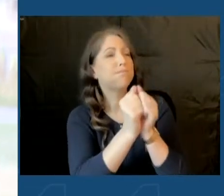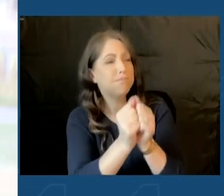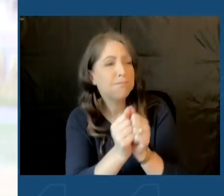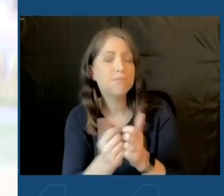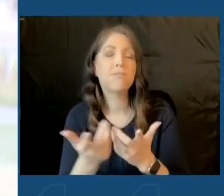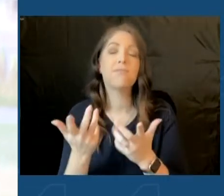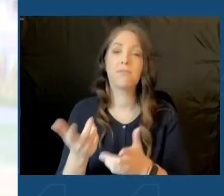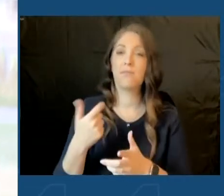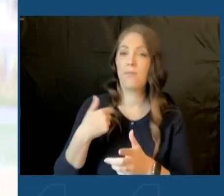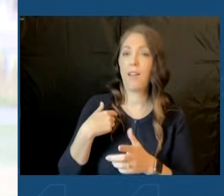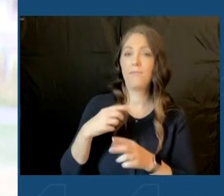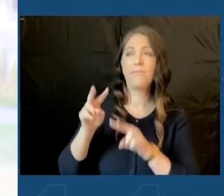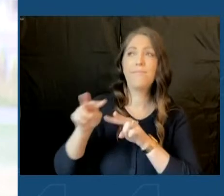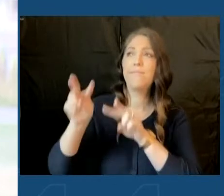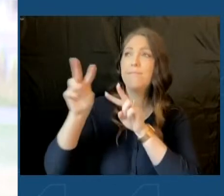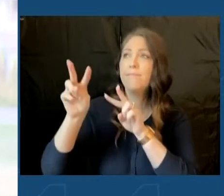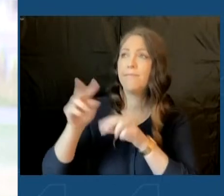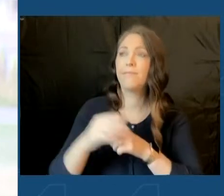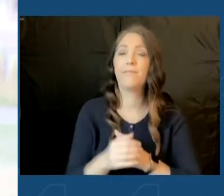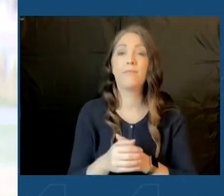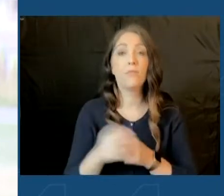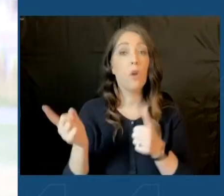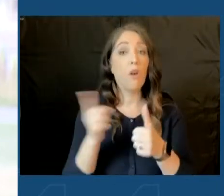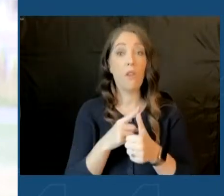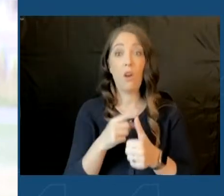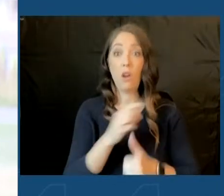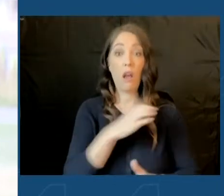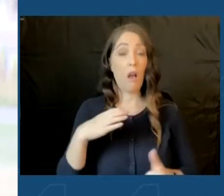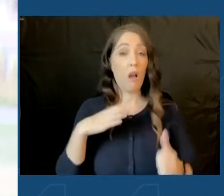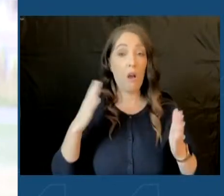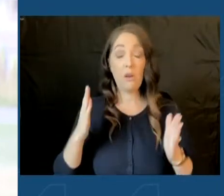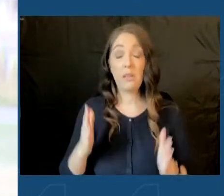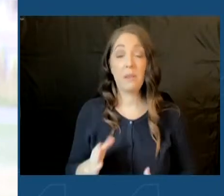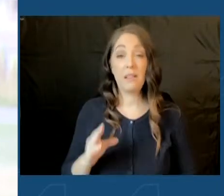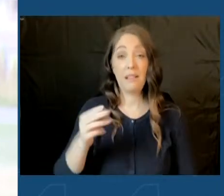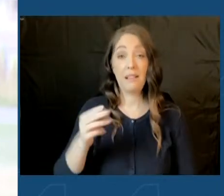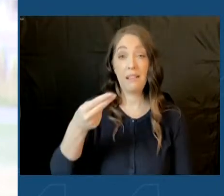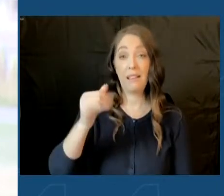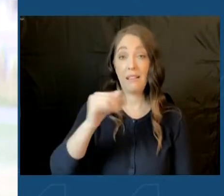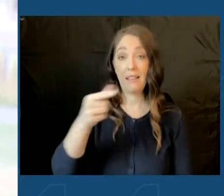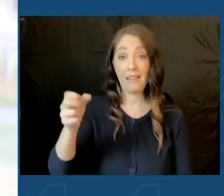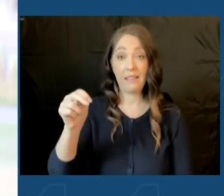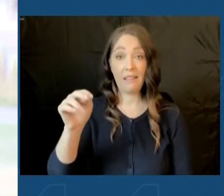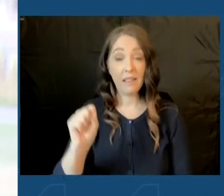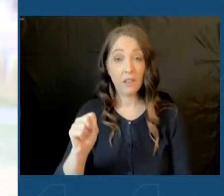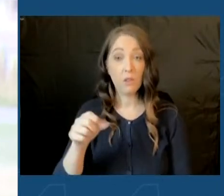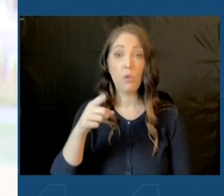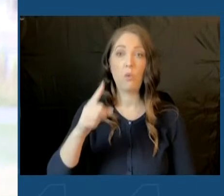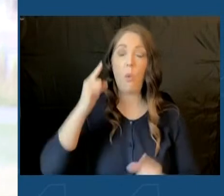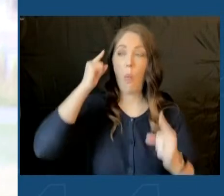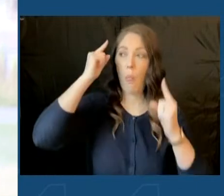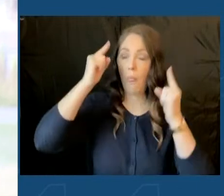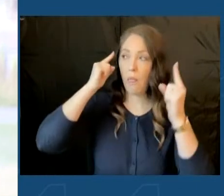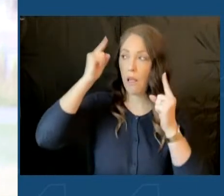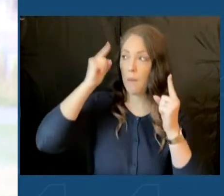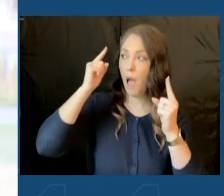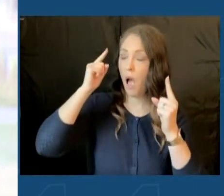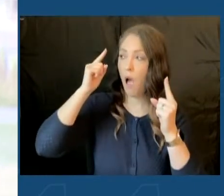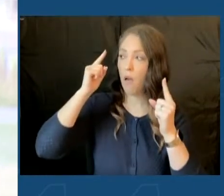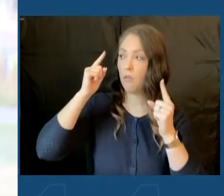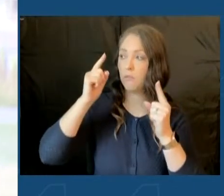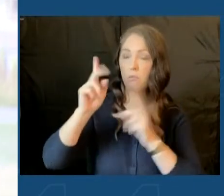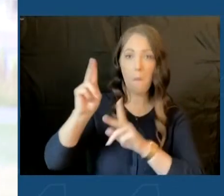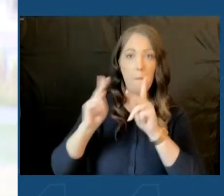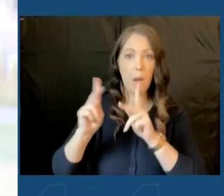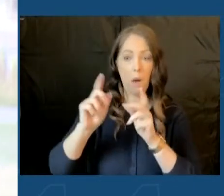for. First of all, our Congressman Brian Higgins. When you think about transformative figures in the history of Western New